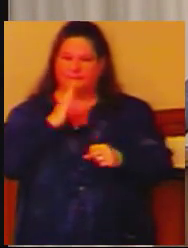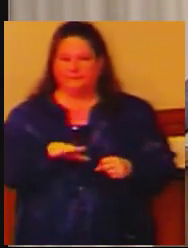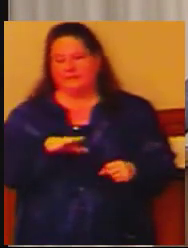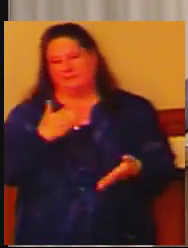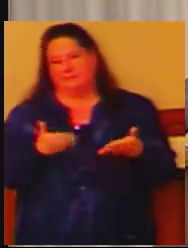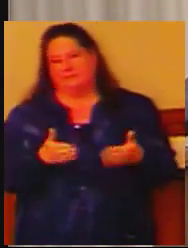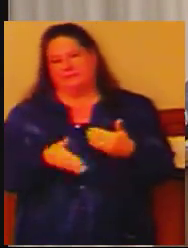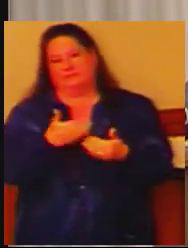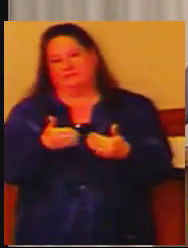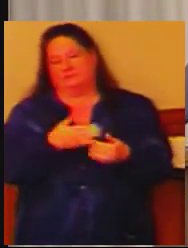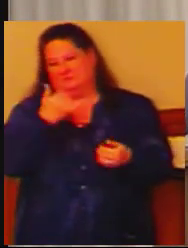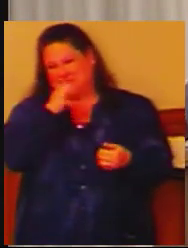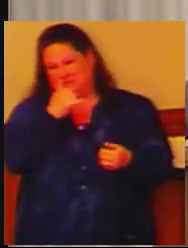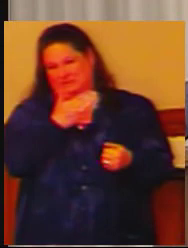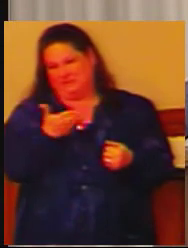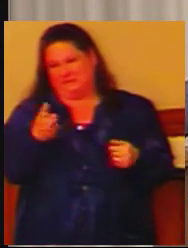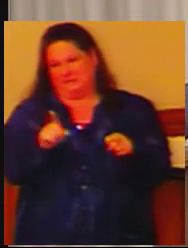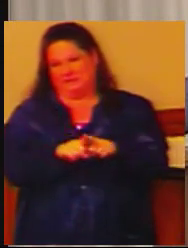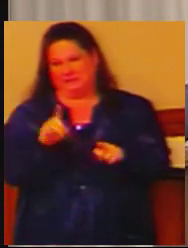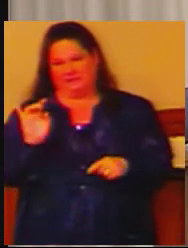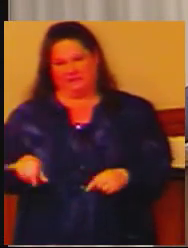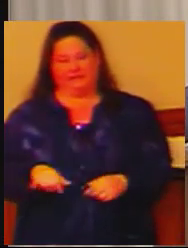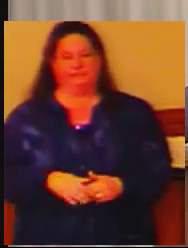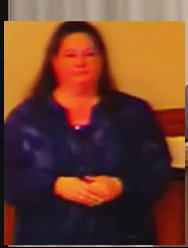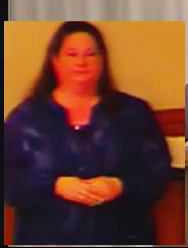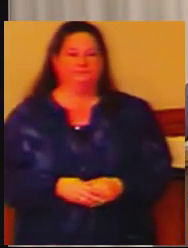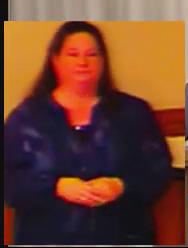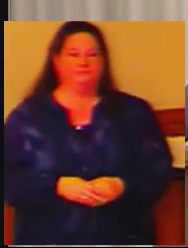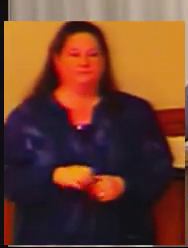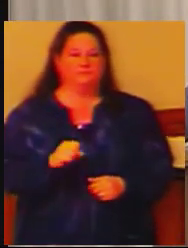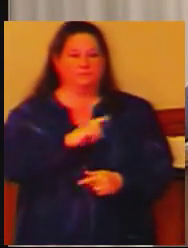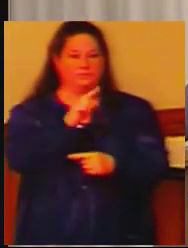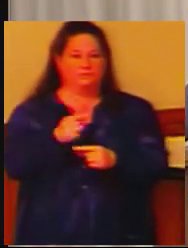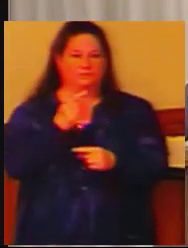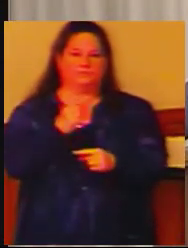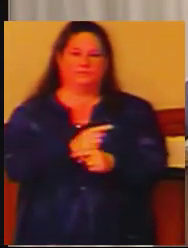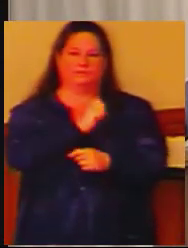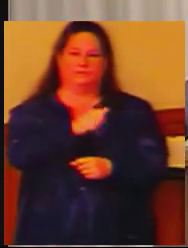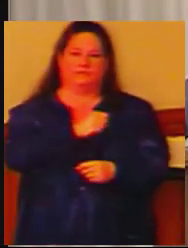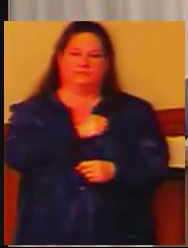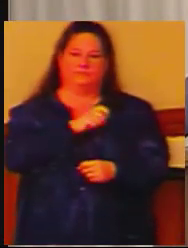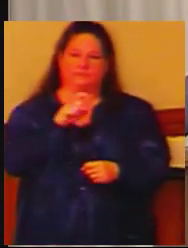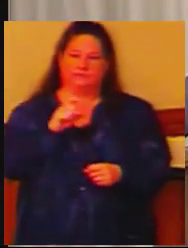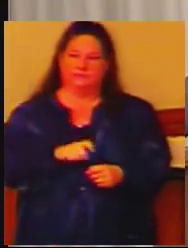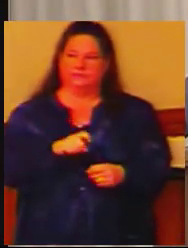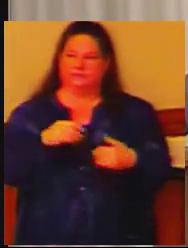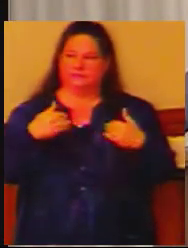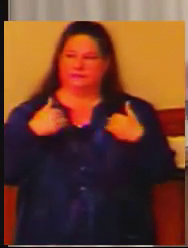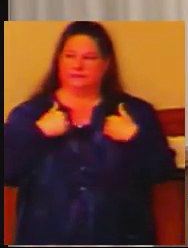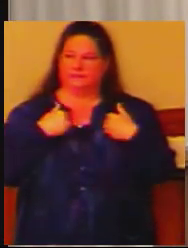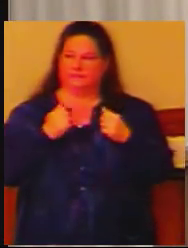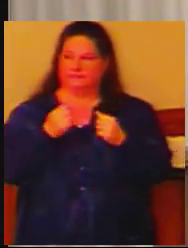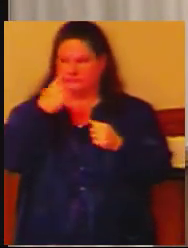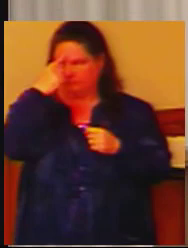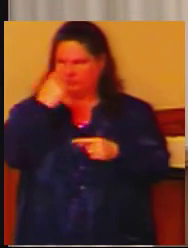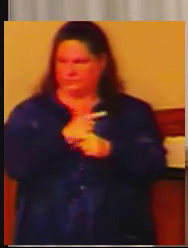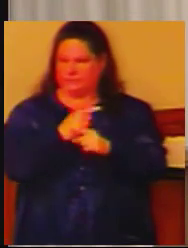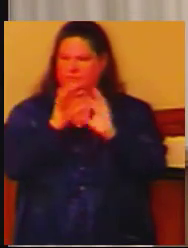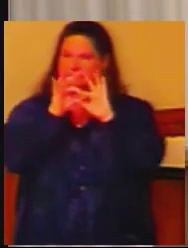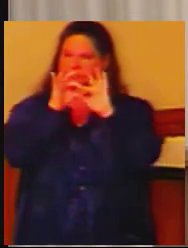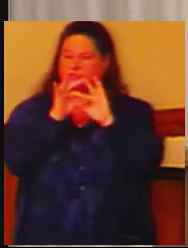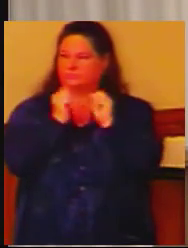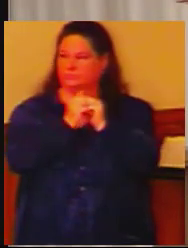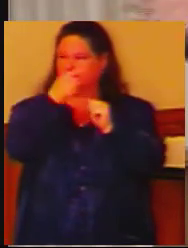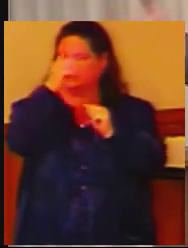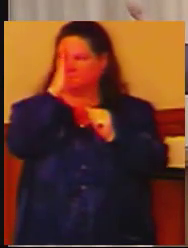simple and silly as something like that. So proper attitudes are needed in order to have the right relationship with God